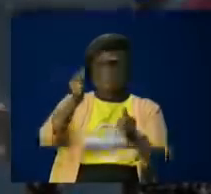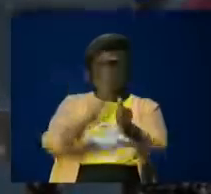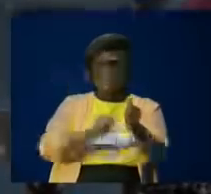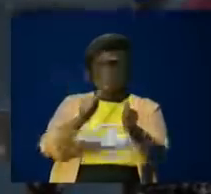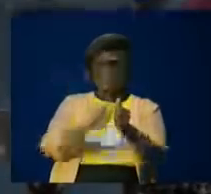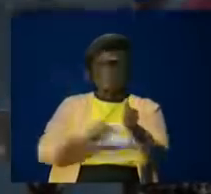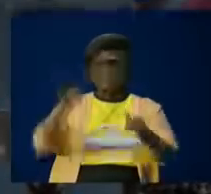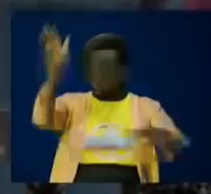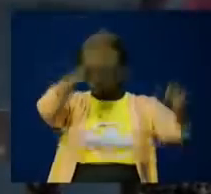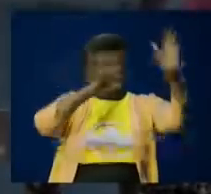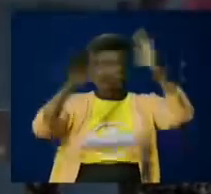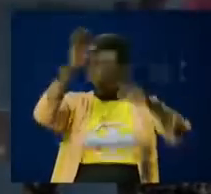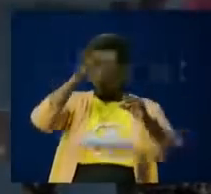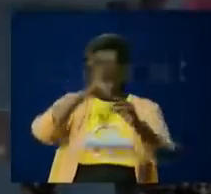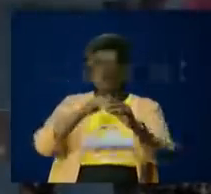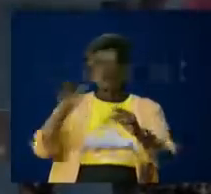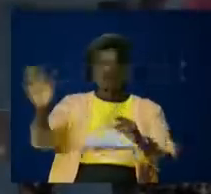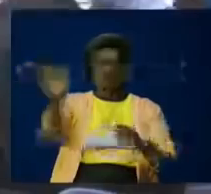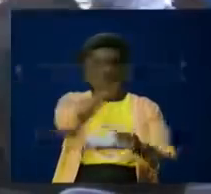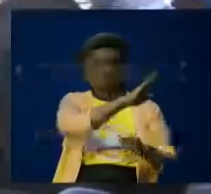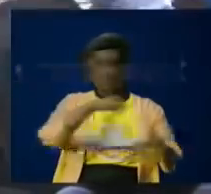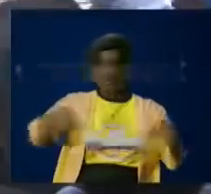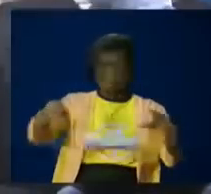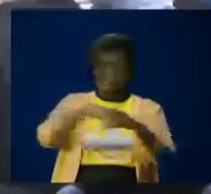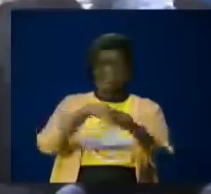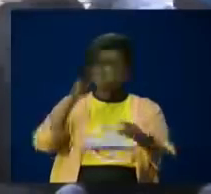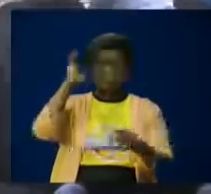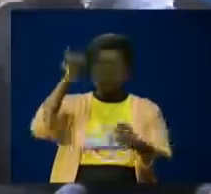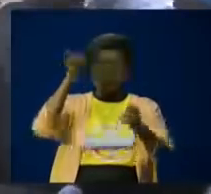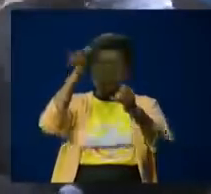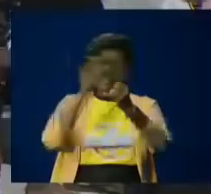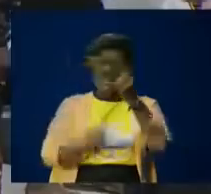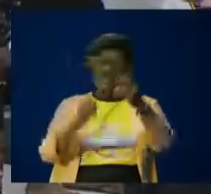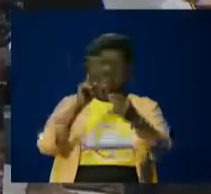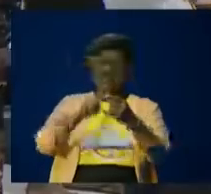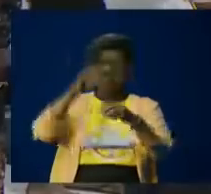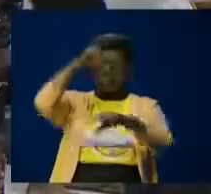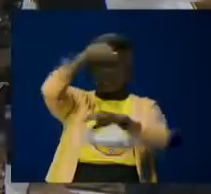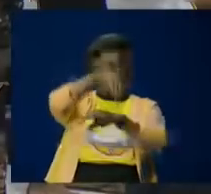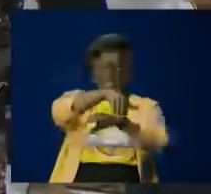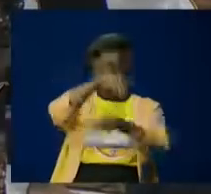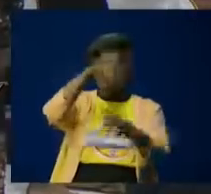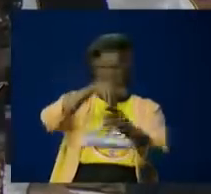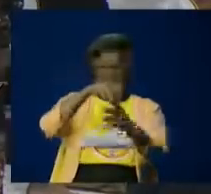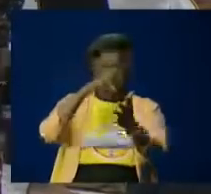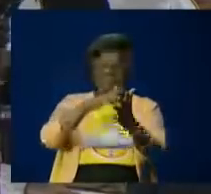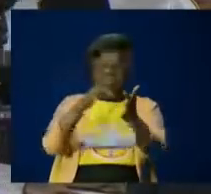Every storm in your marriage will end tonight.